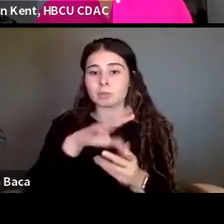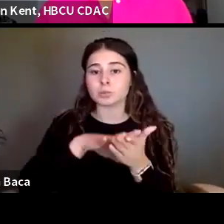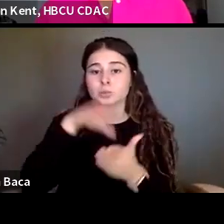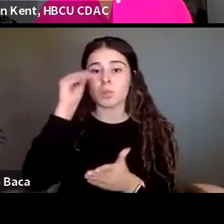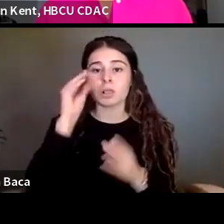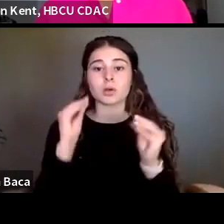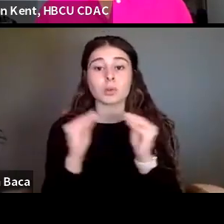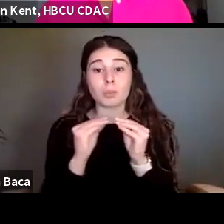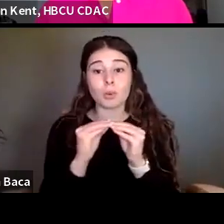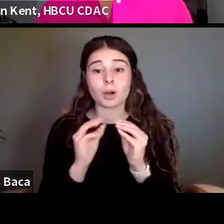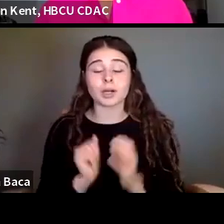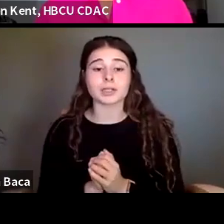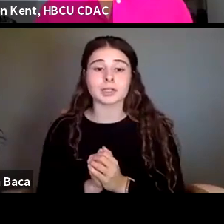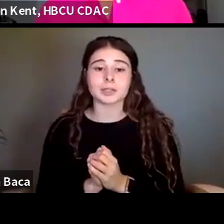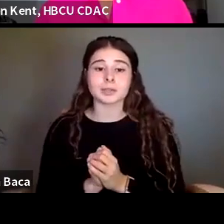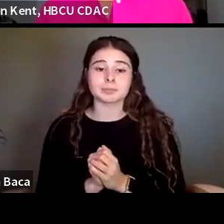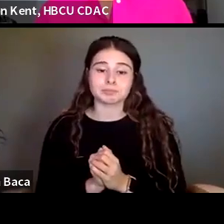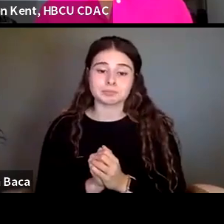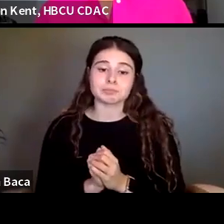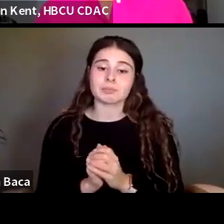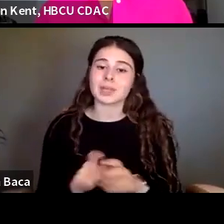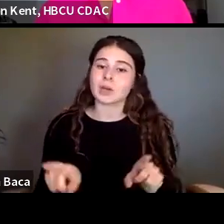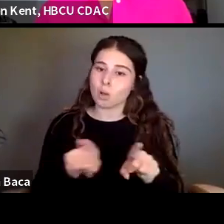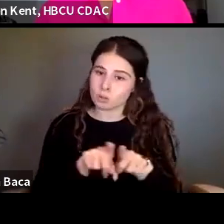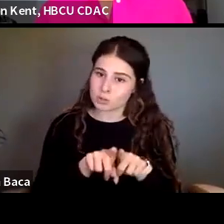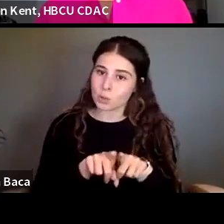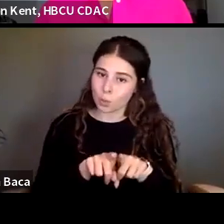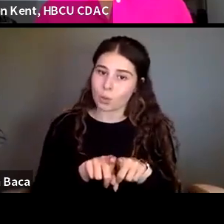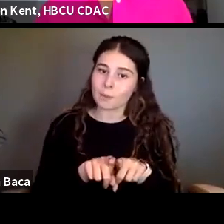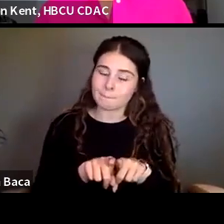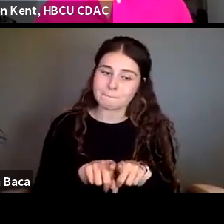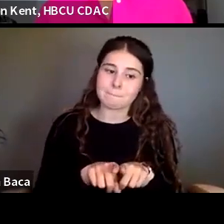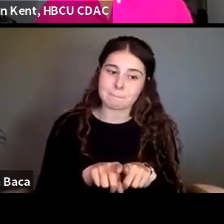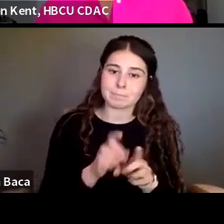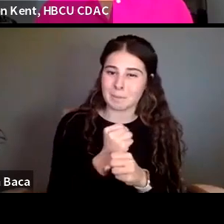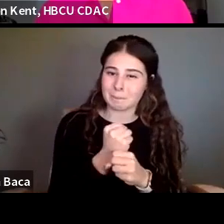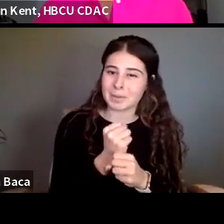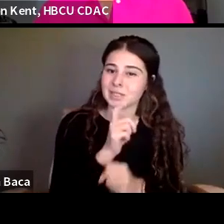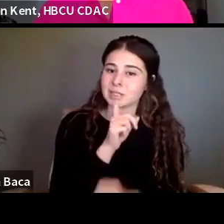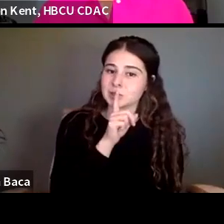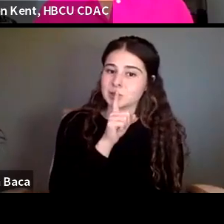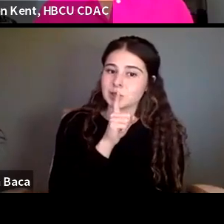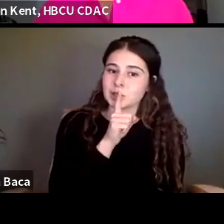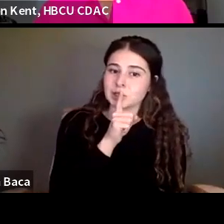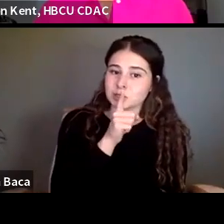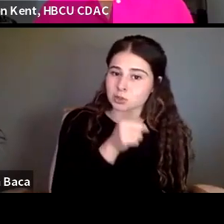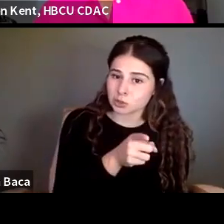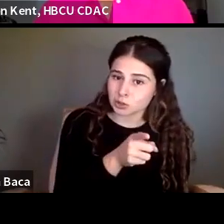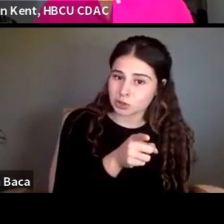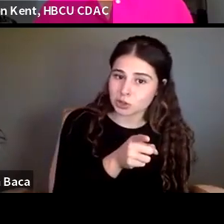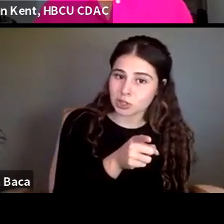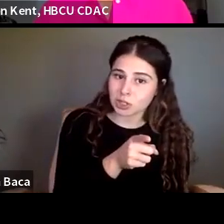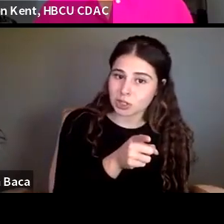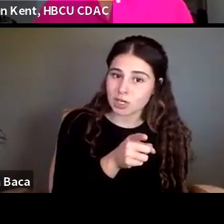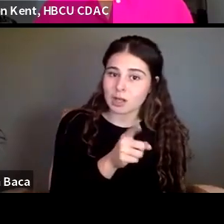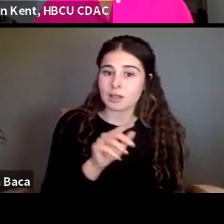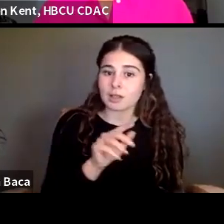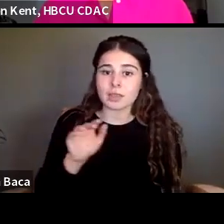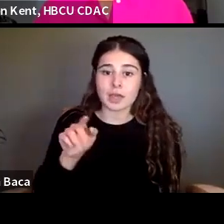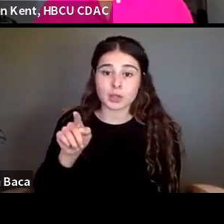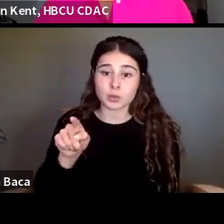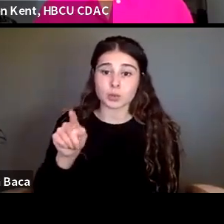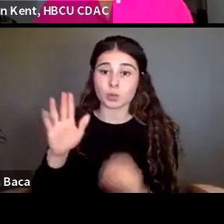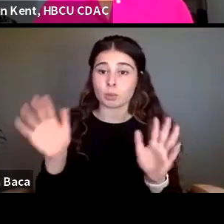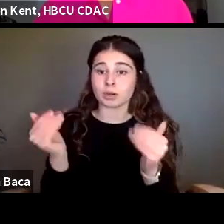sure that, and I'm sure I don't have to tell you guys this, if you work with populations that don't speak English well, that you're providing this information